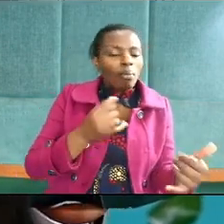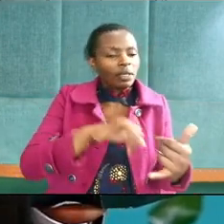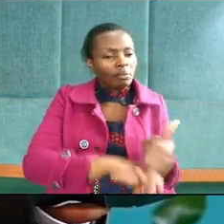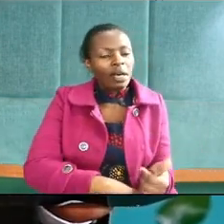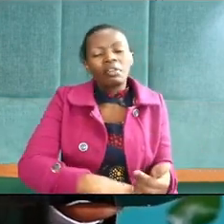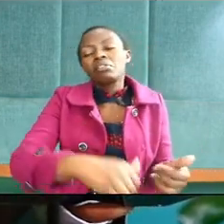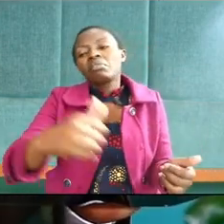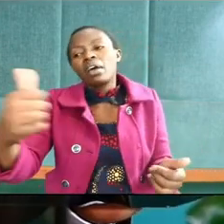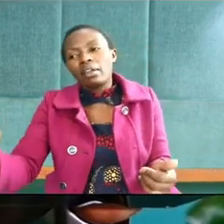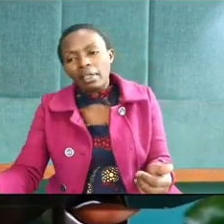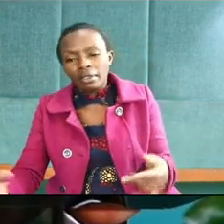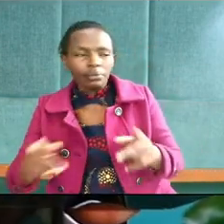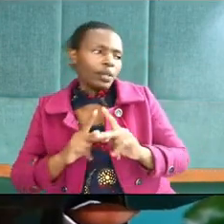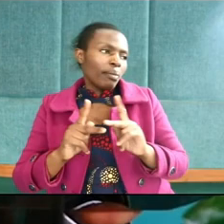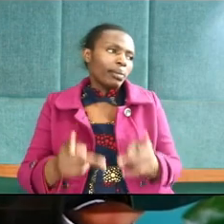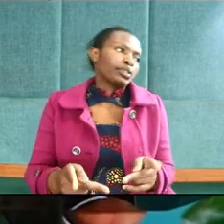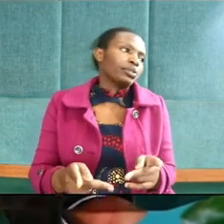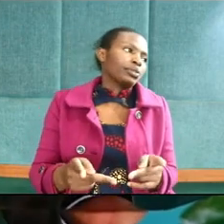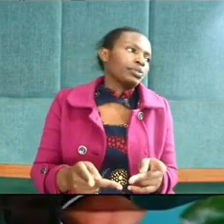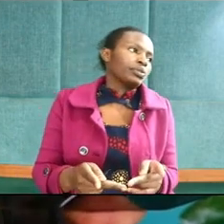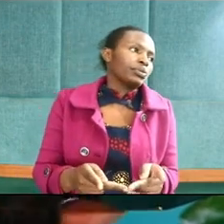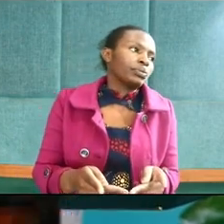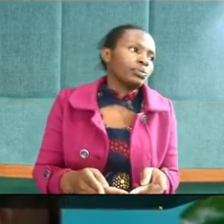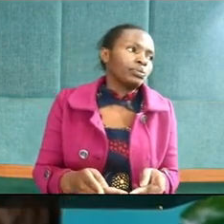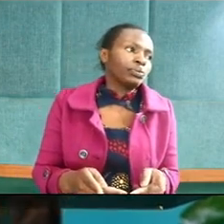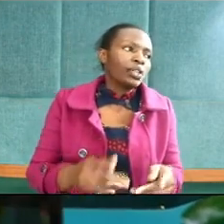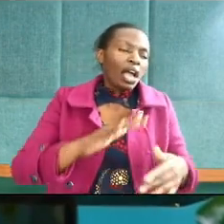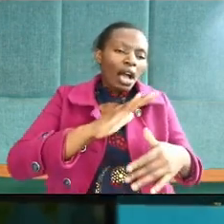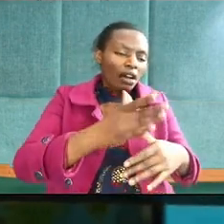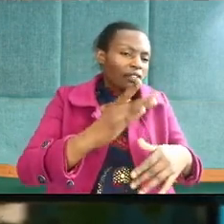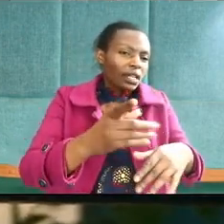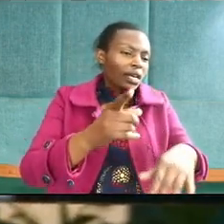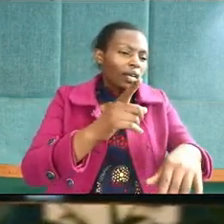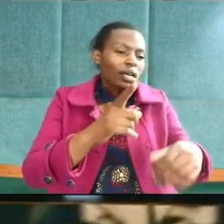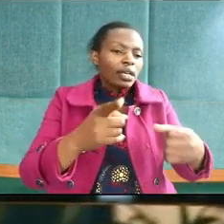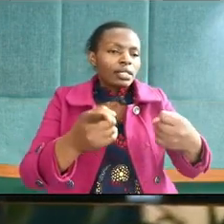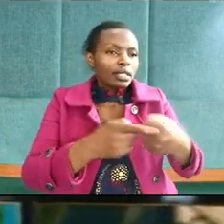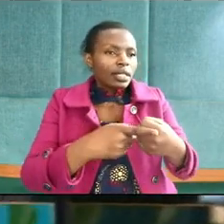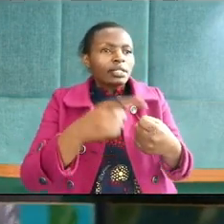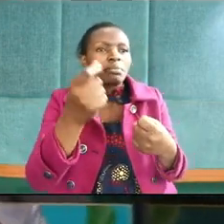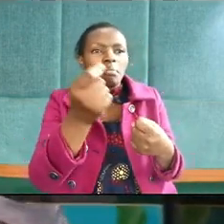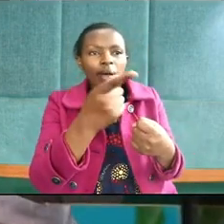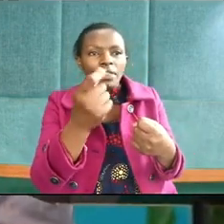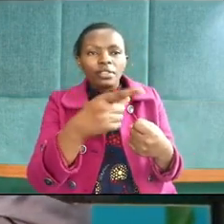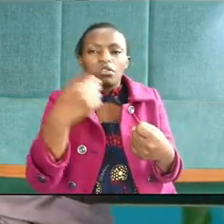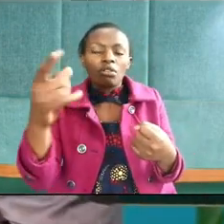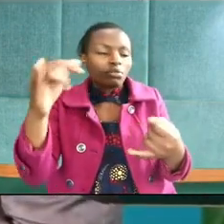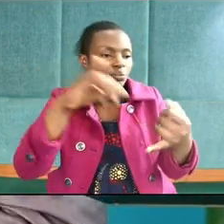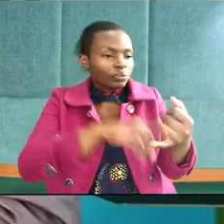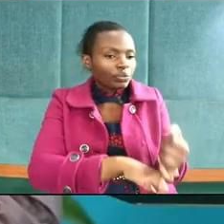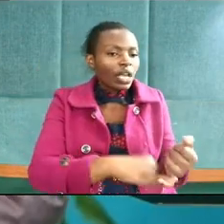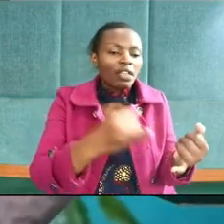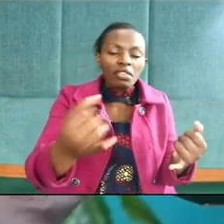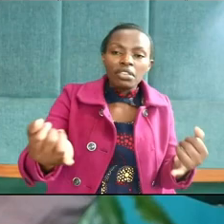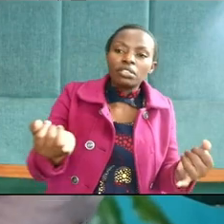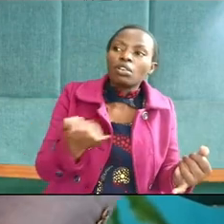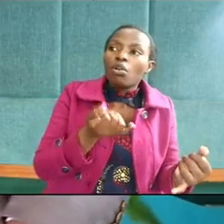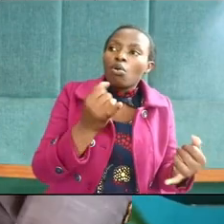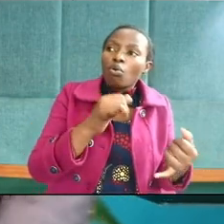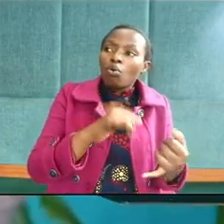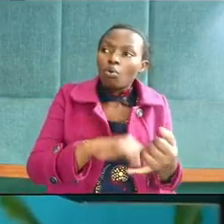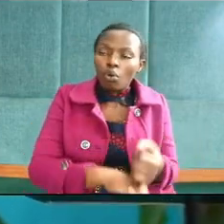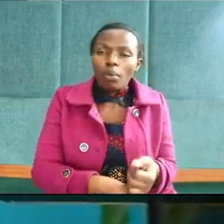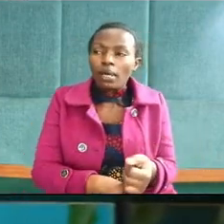also got married somewhere. Within 6 months of marriage, the woman, the other